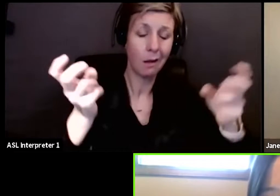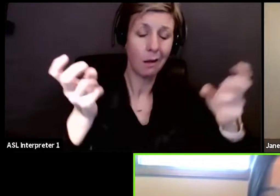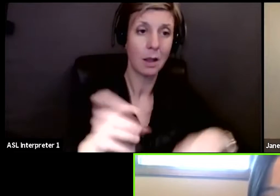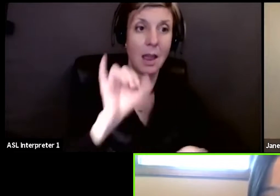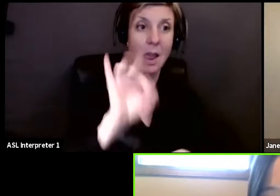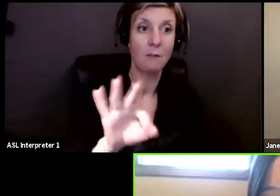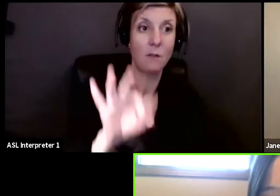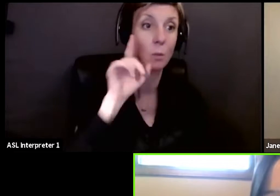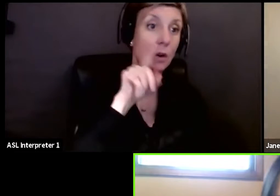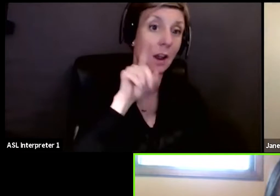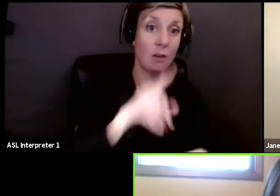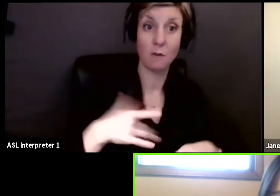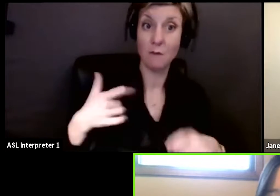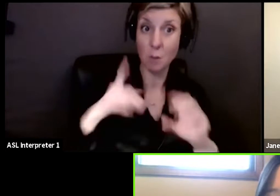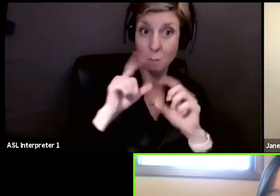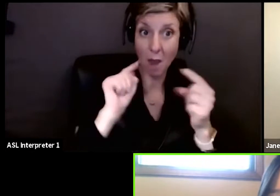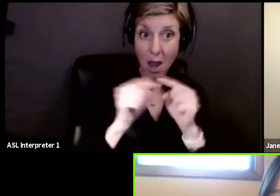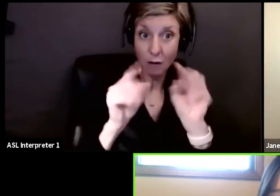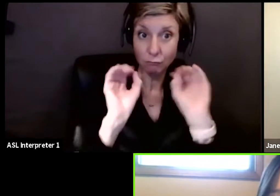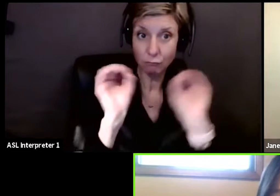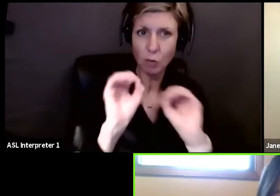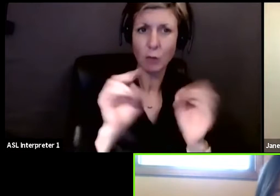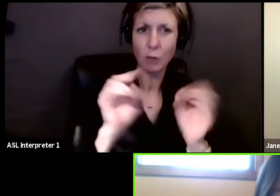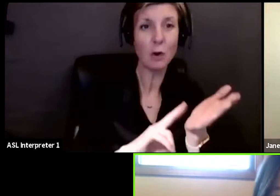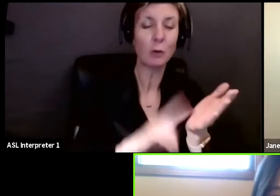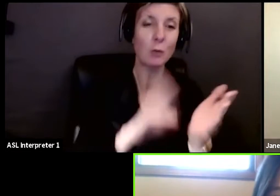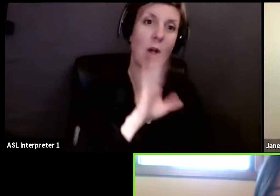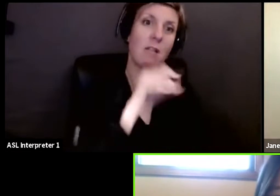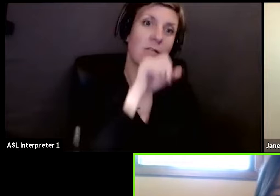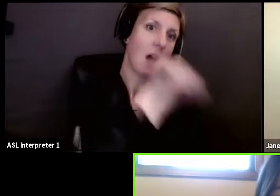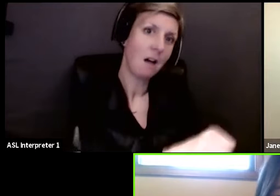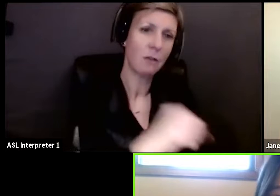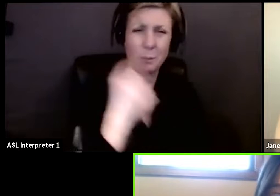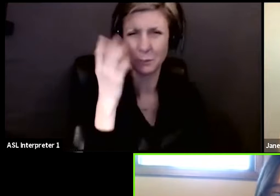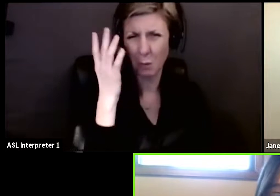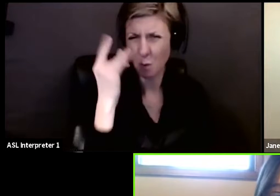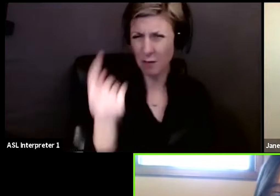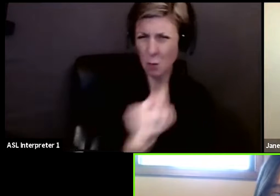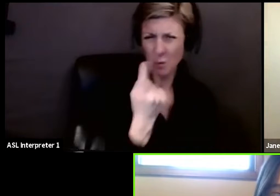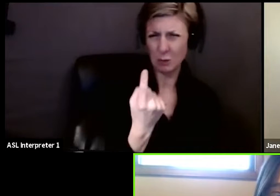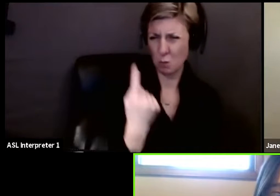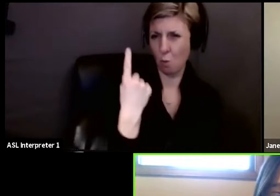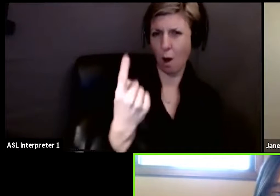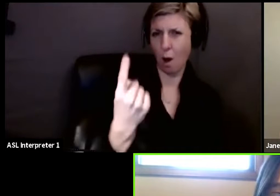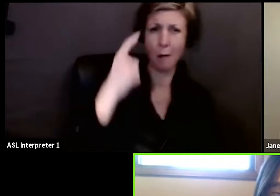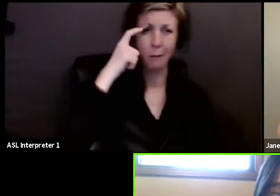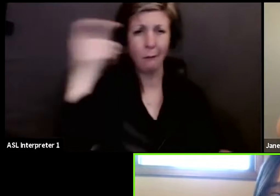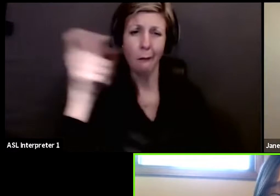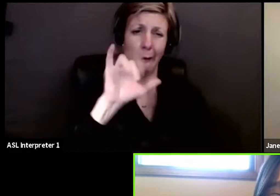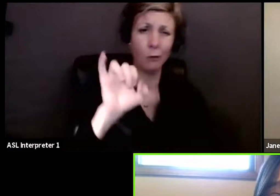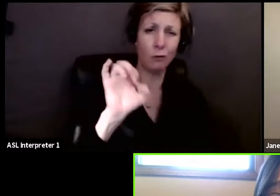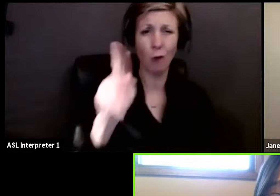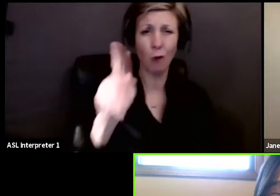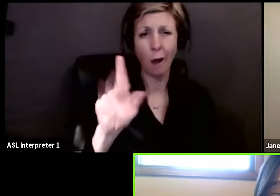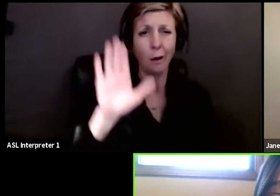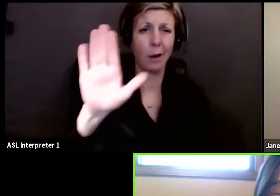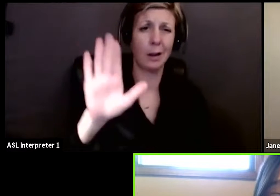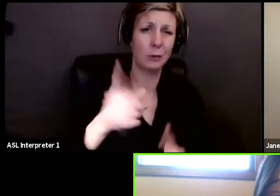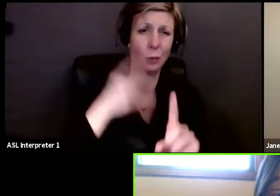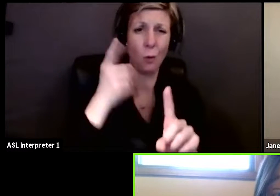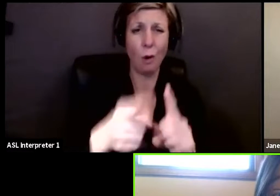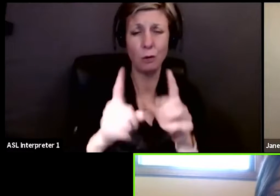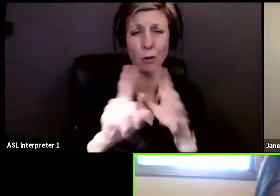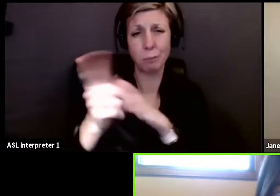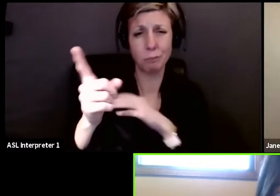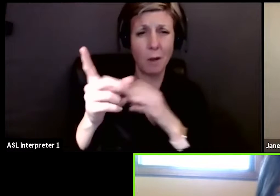pain. Why is there always one jock in here whose goal is to leave as quickly as possible and